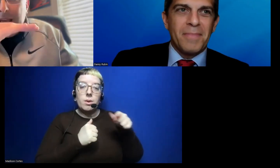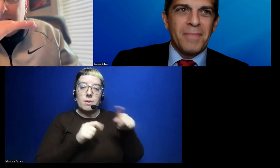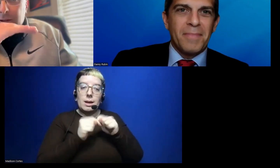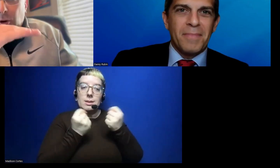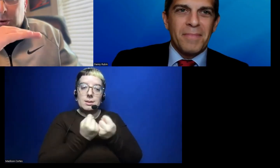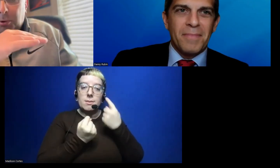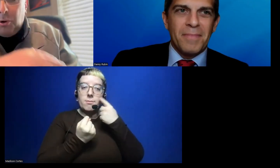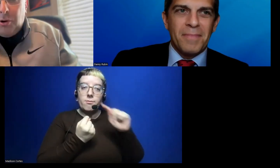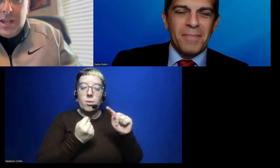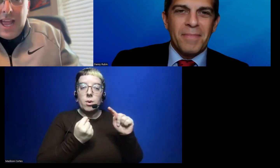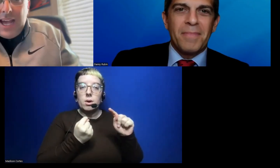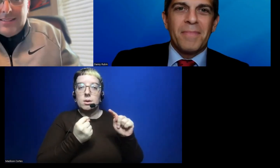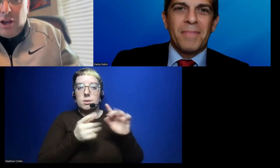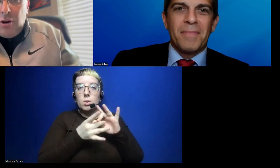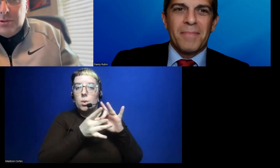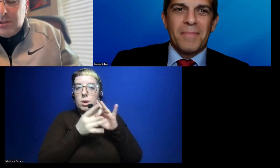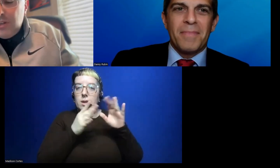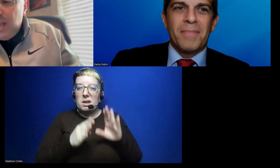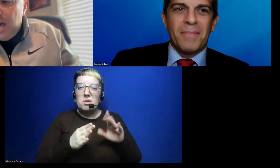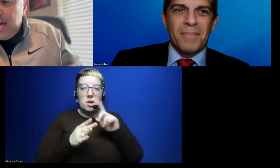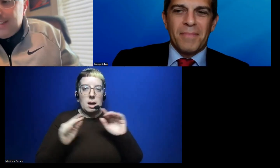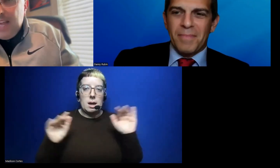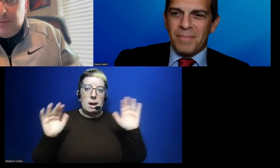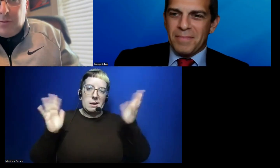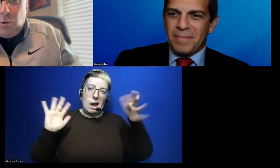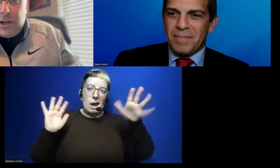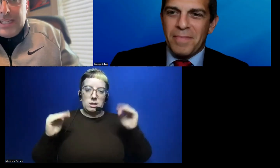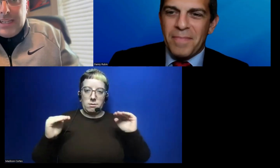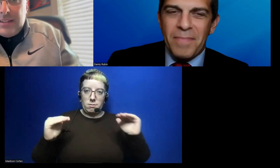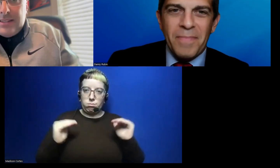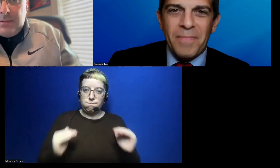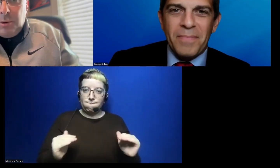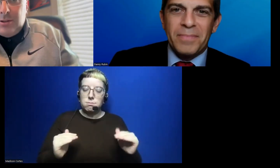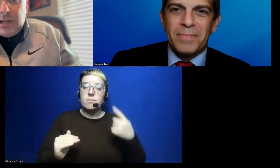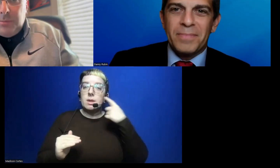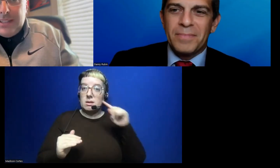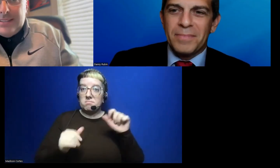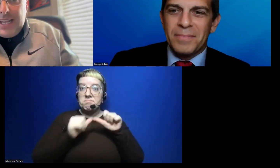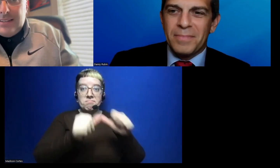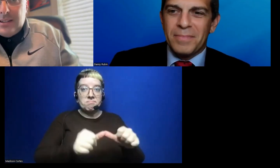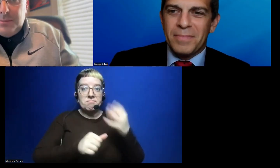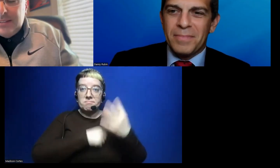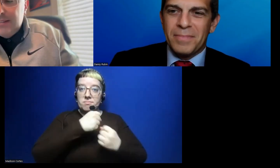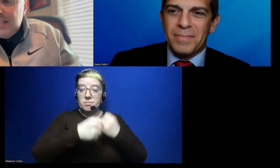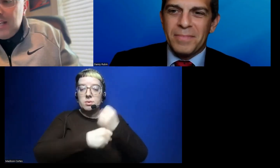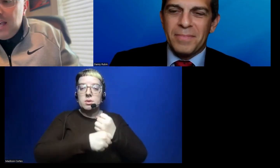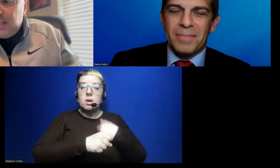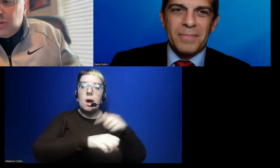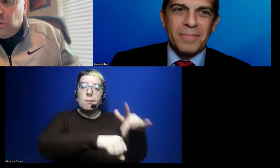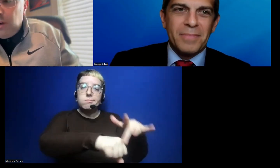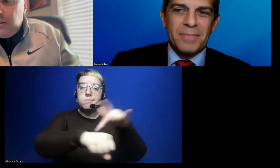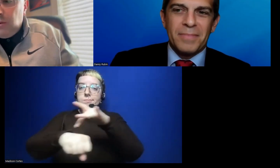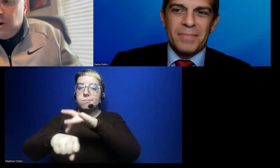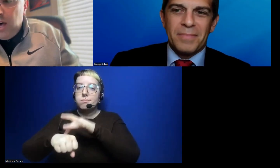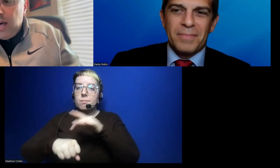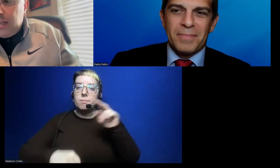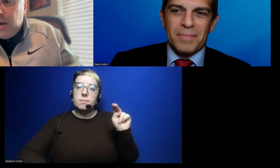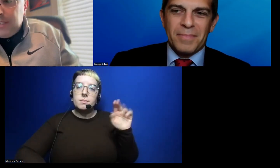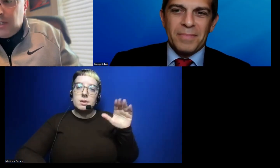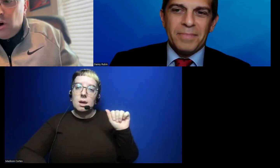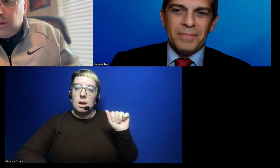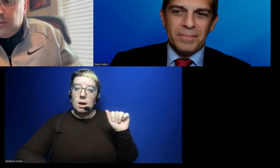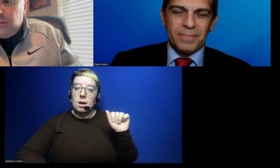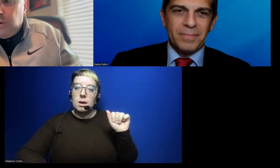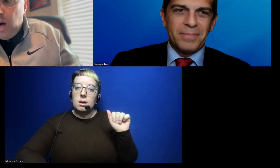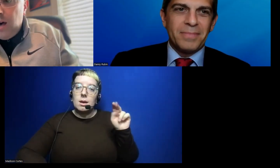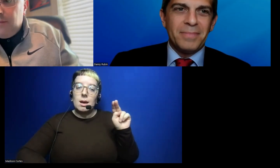the low man on the totem pole as a coach. Did that for 4 years and went to a couple NCAA tournaments. Joined a